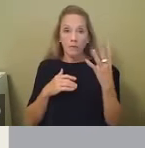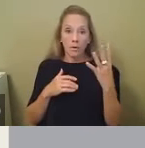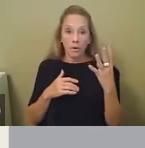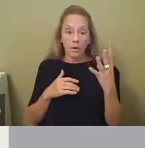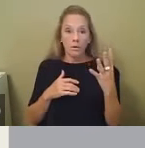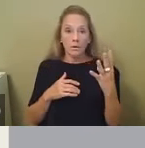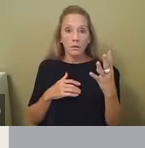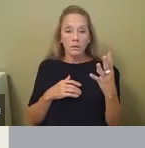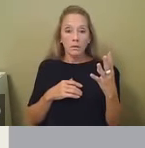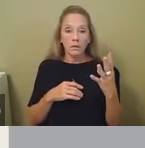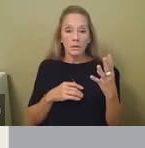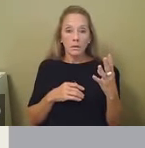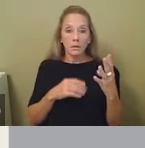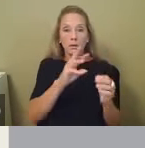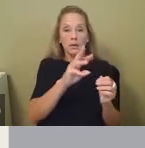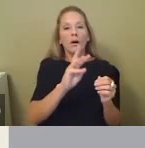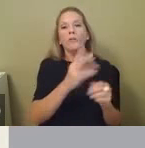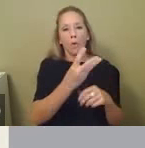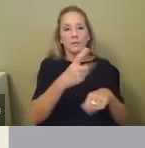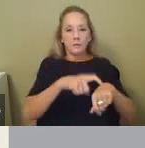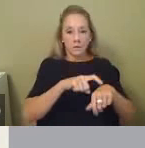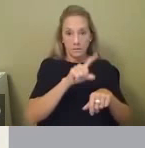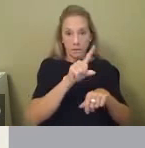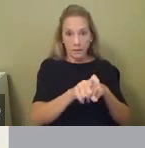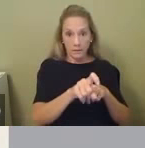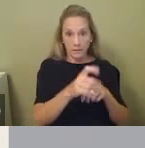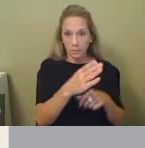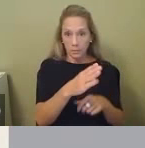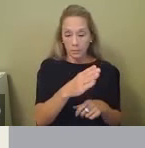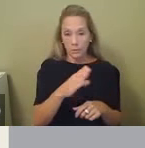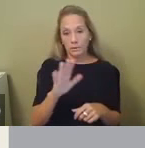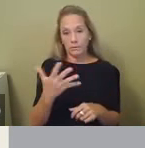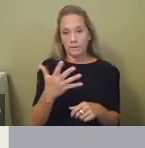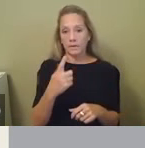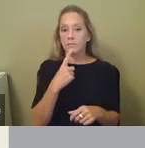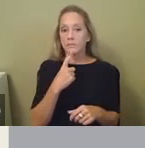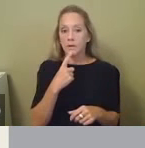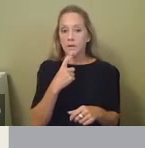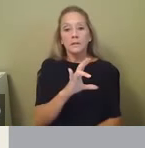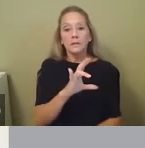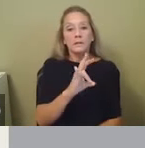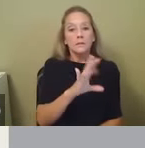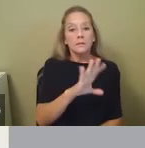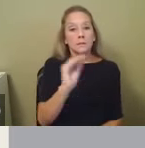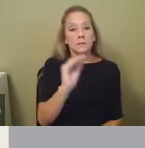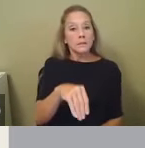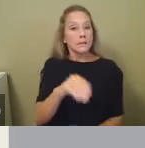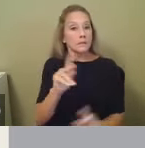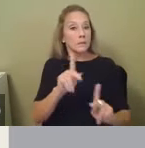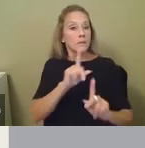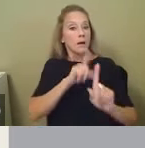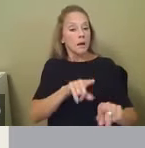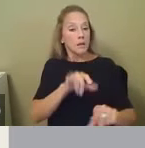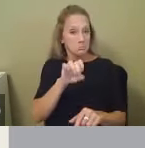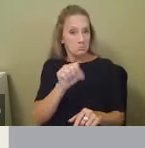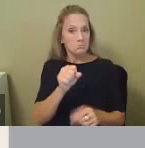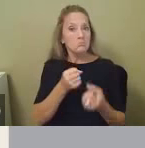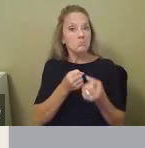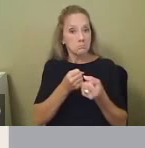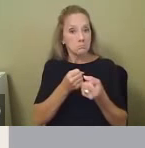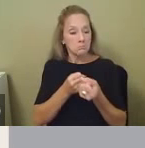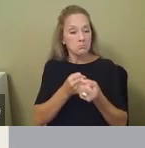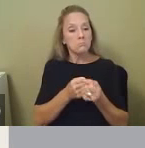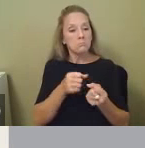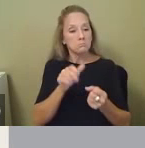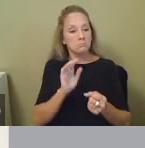5th wave is red, and 74 to 75% of respondents said yes. that they supported a local community mask